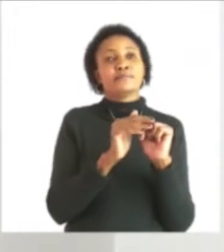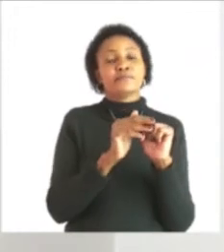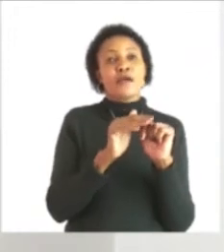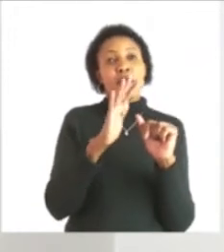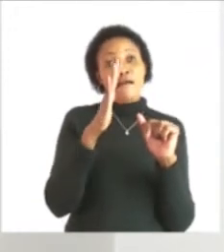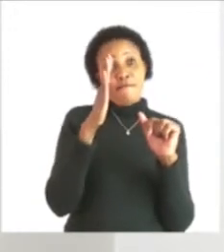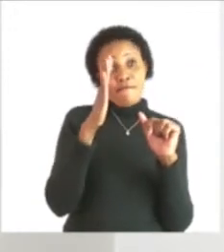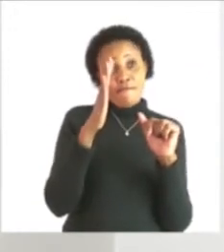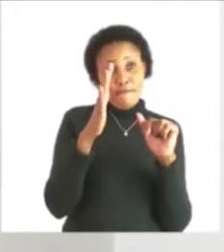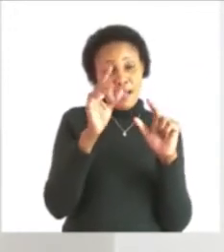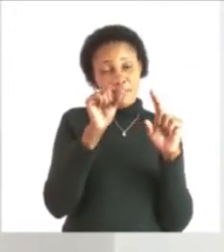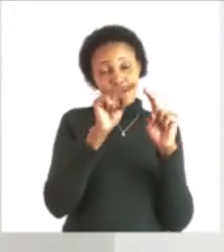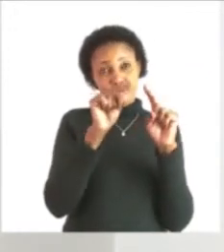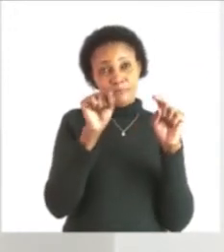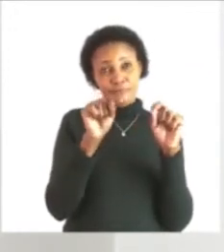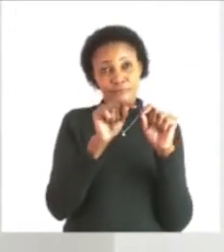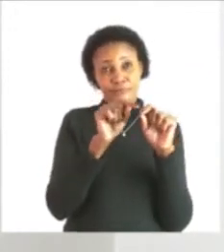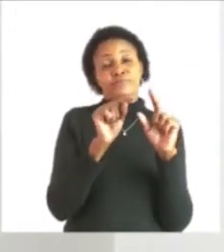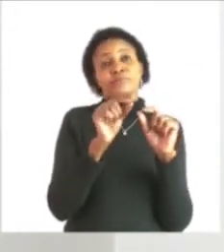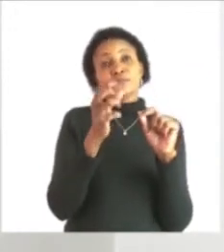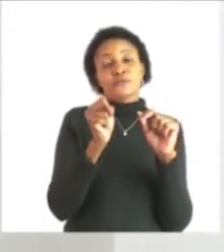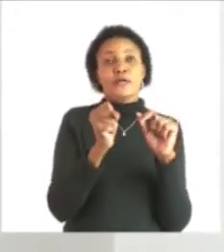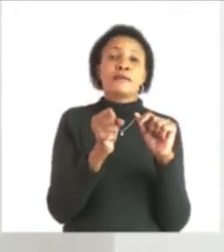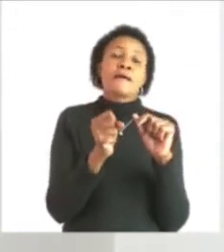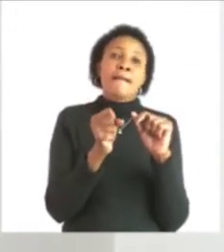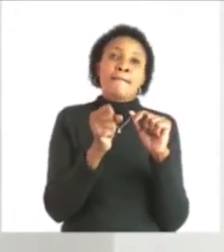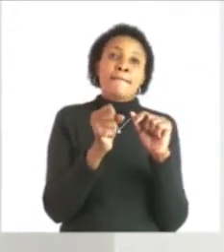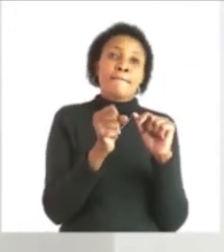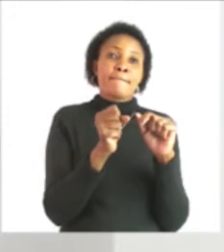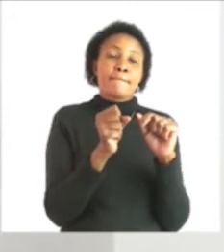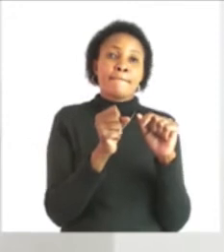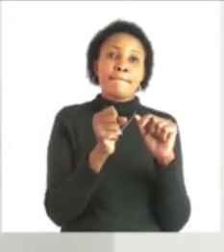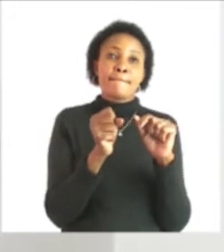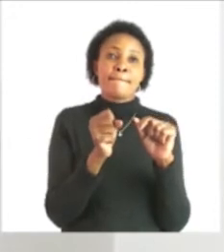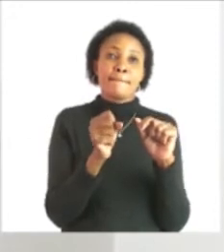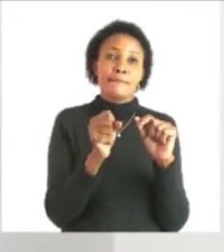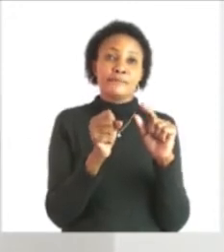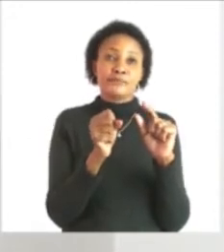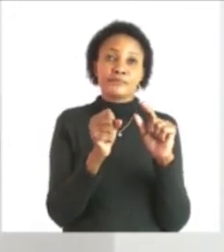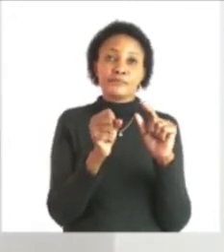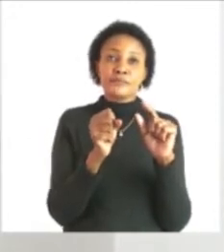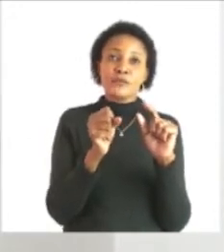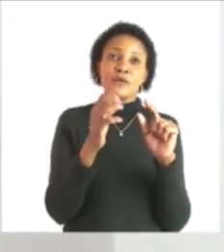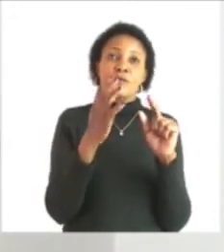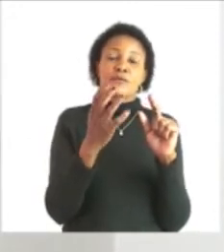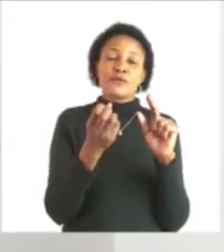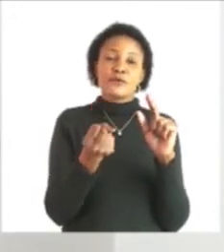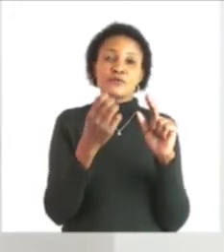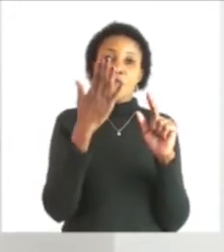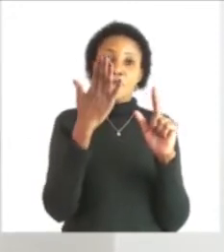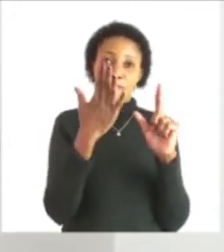much nicer and perfectly. What you have to do is, because we have counted